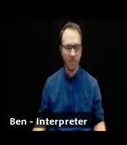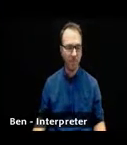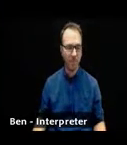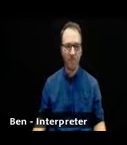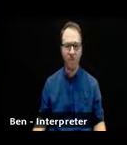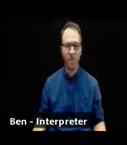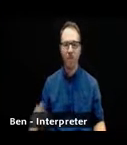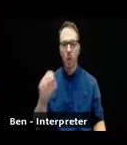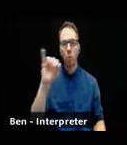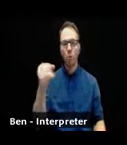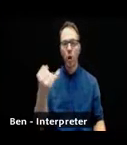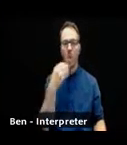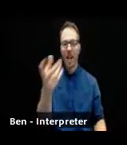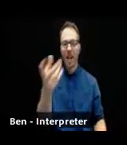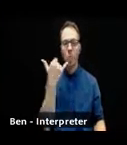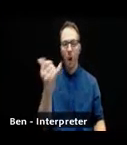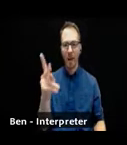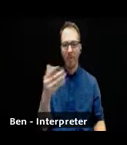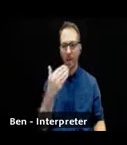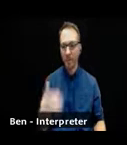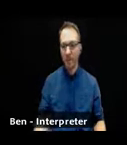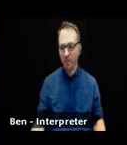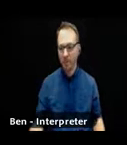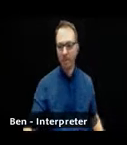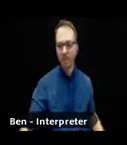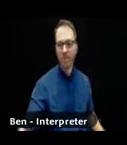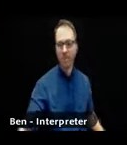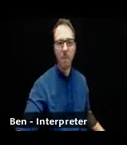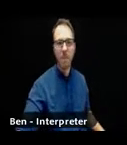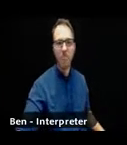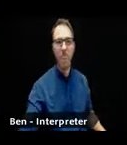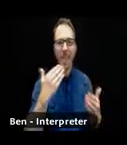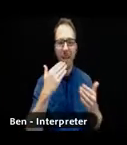Sujatha, I'm going to give you a call, okay? Okay, sounds great. Thanks, folks. Bye.